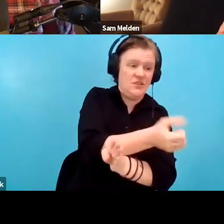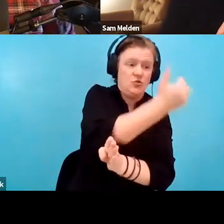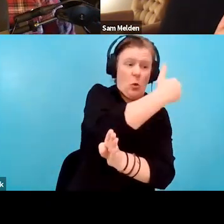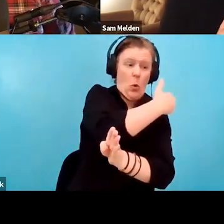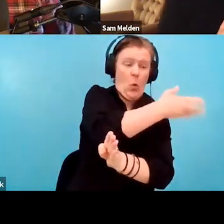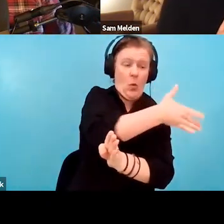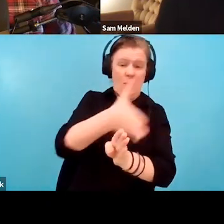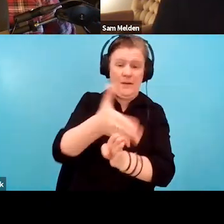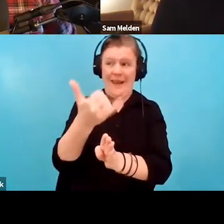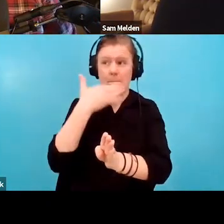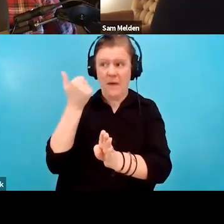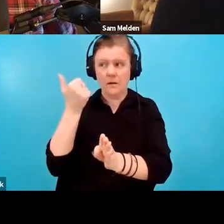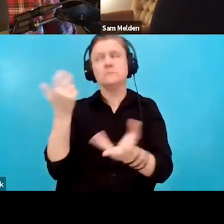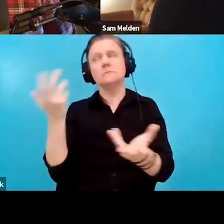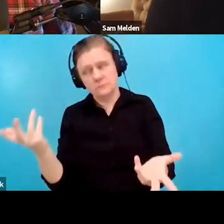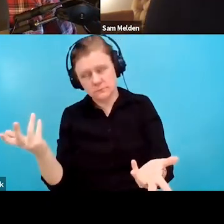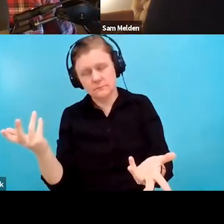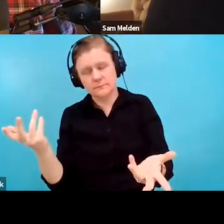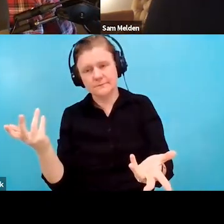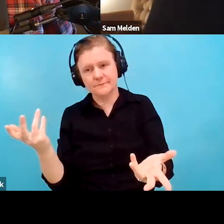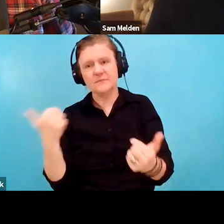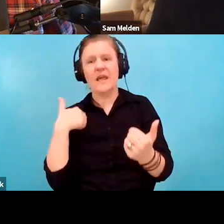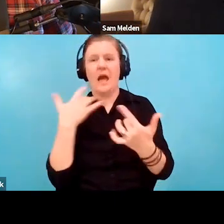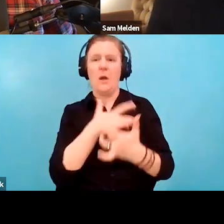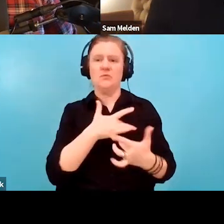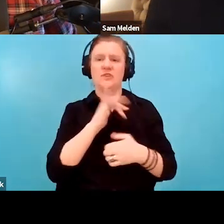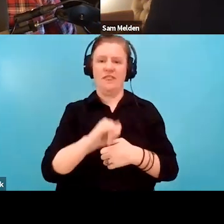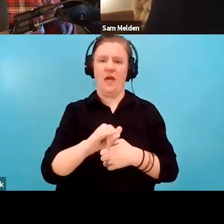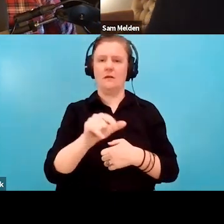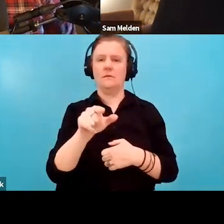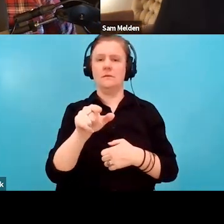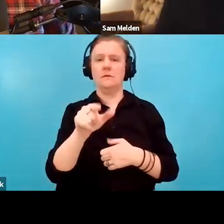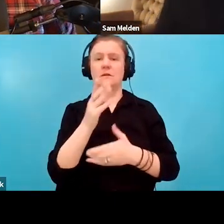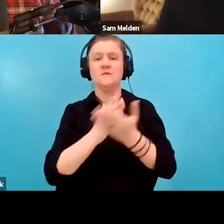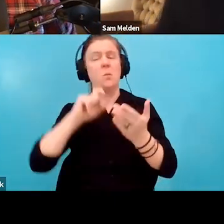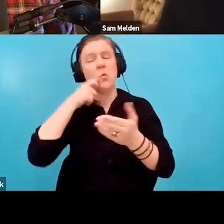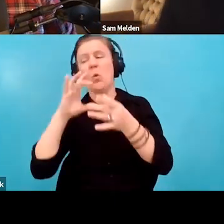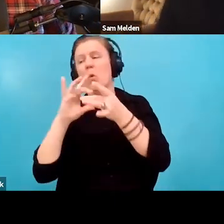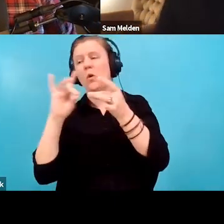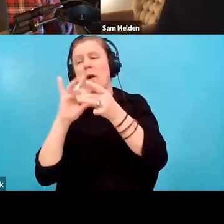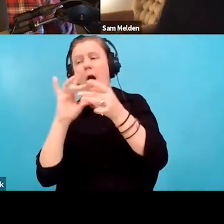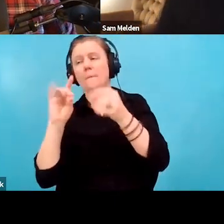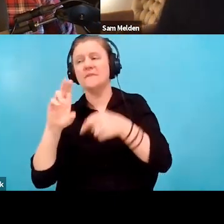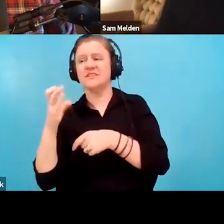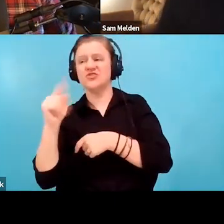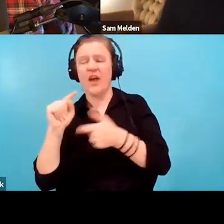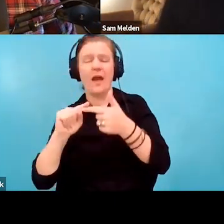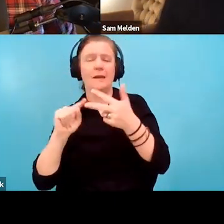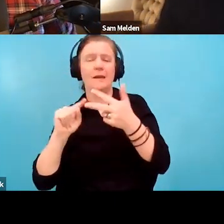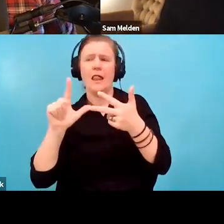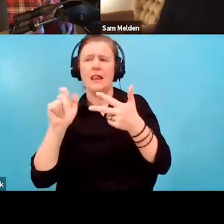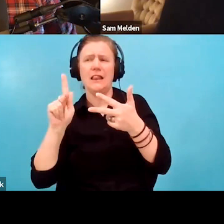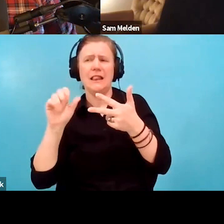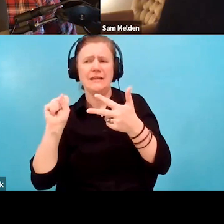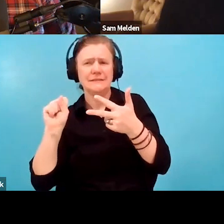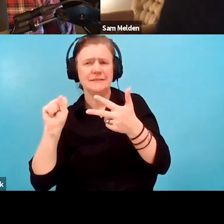Is it better than what we currently have? So I appreciate that. There's some really cool comments in the chat here and links. You know, I love